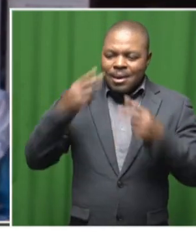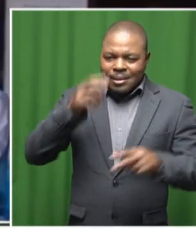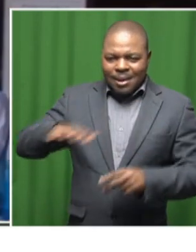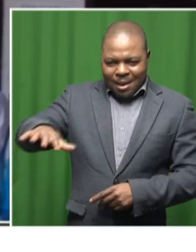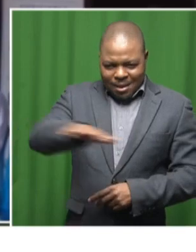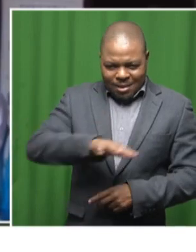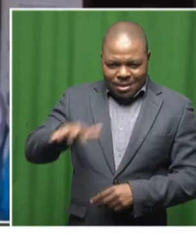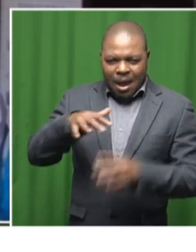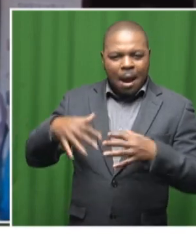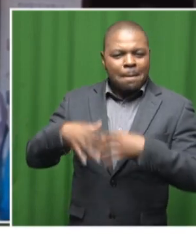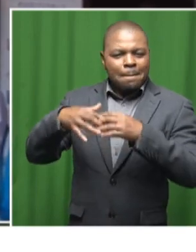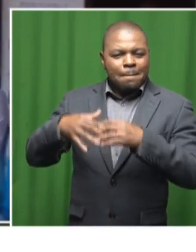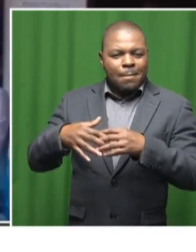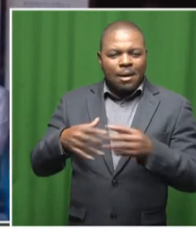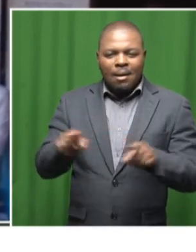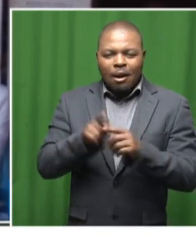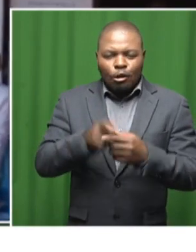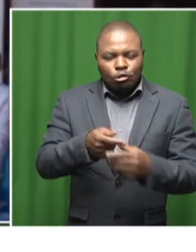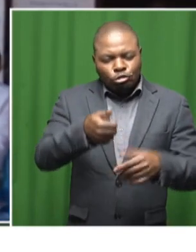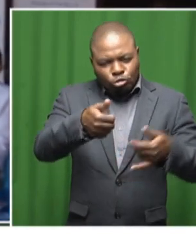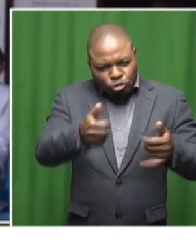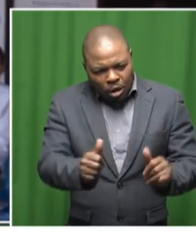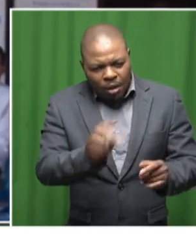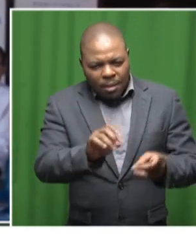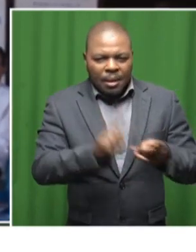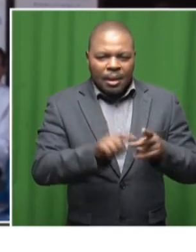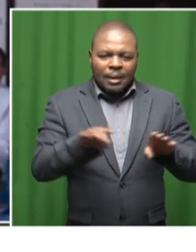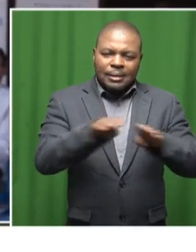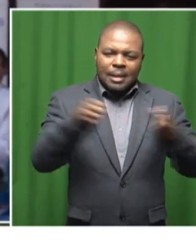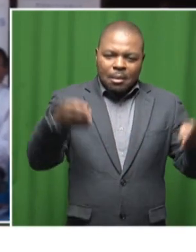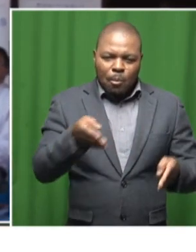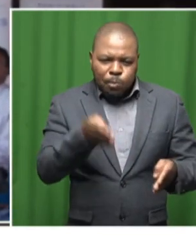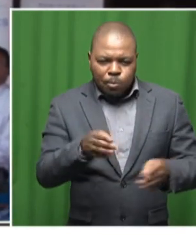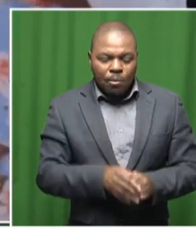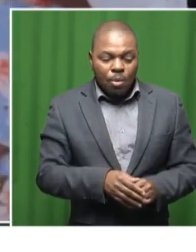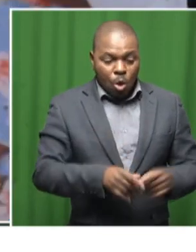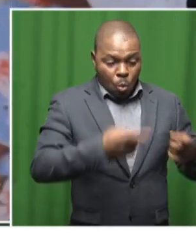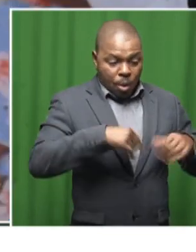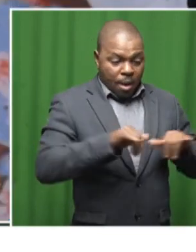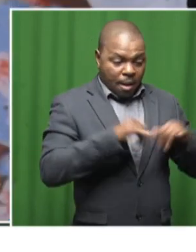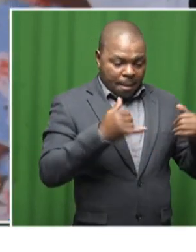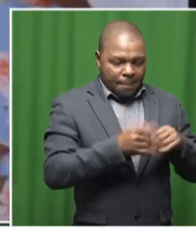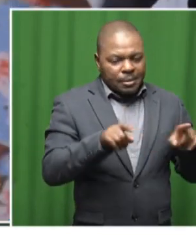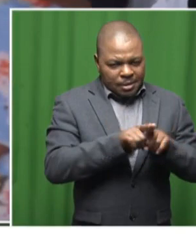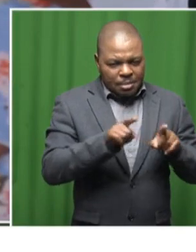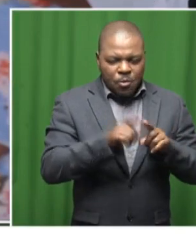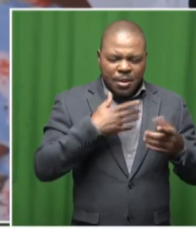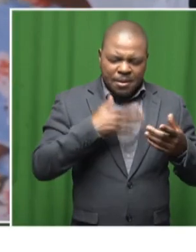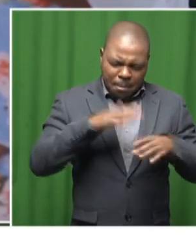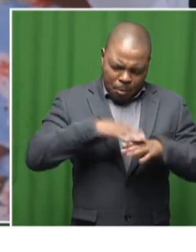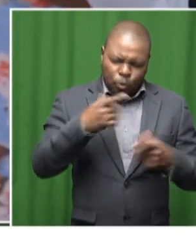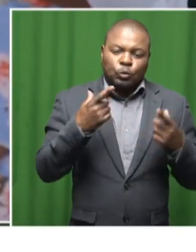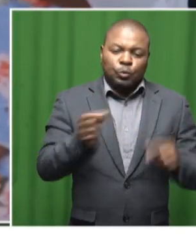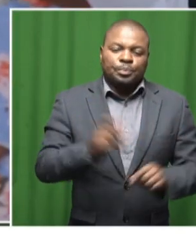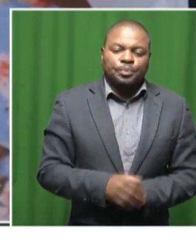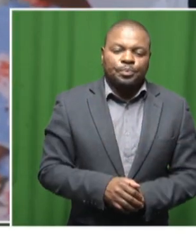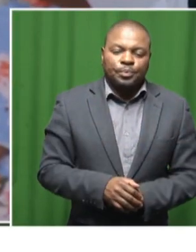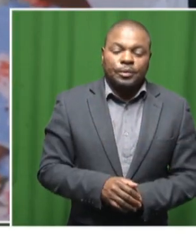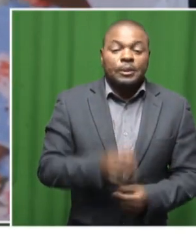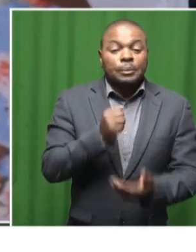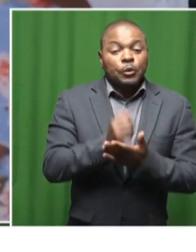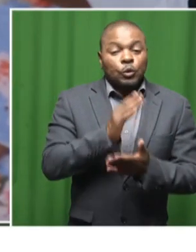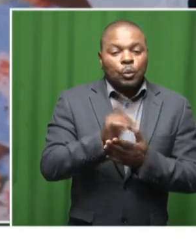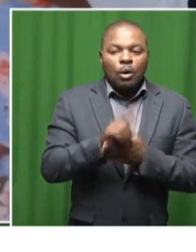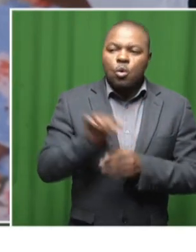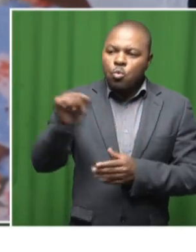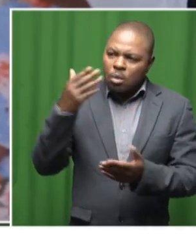the children, where they've got chairs, they've got tables. And as a company, we've also gone beyond to say, you need to be able to